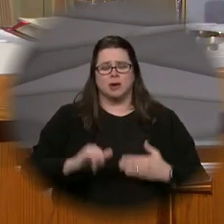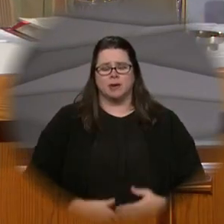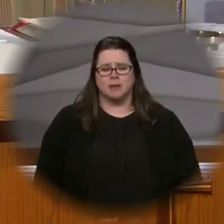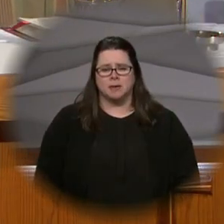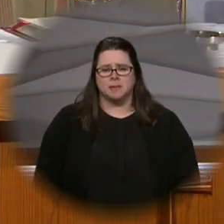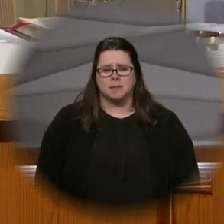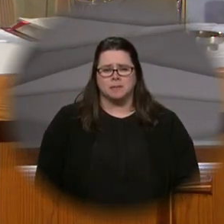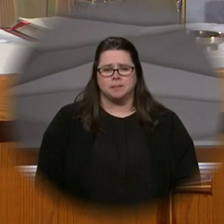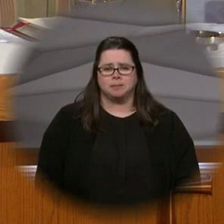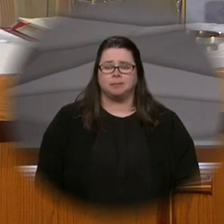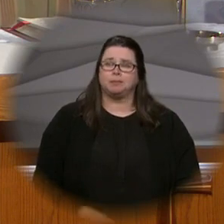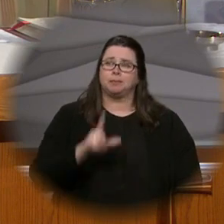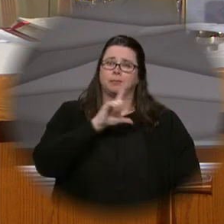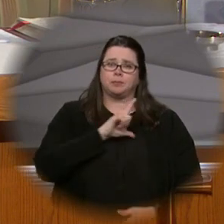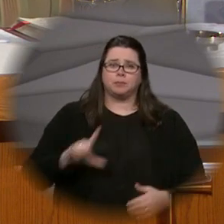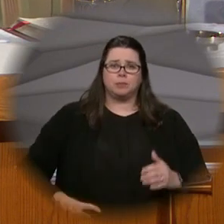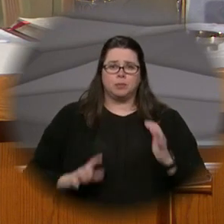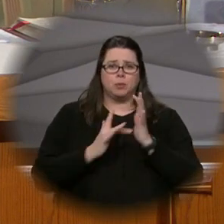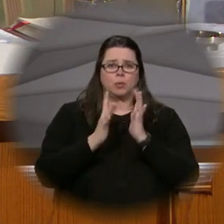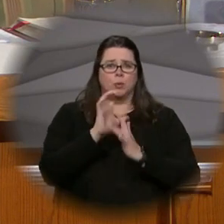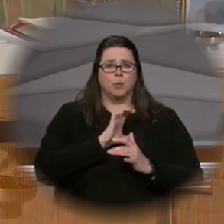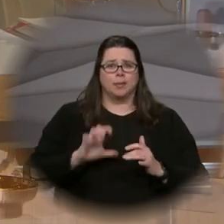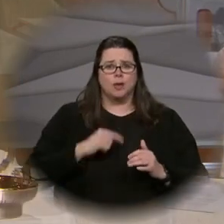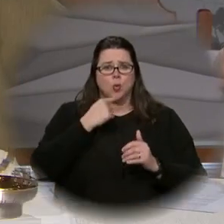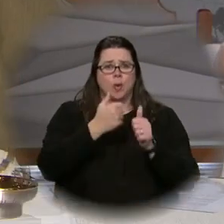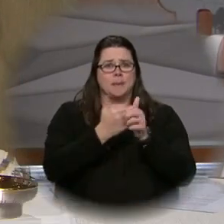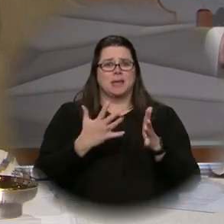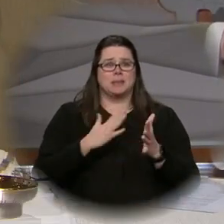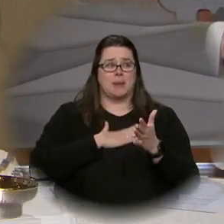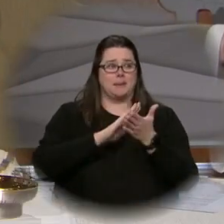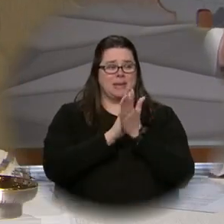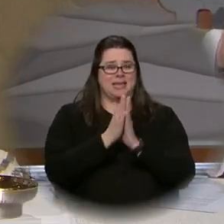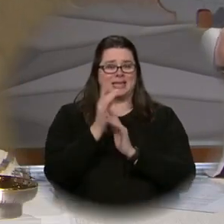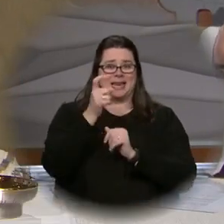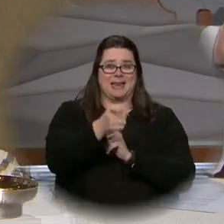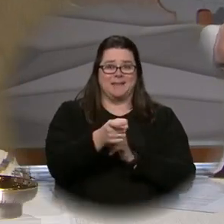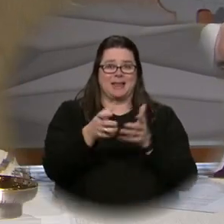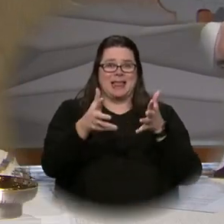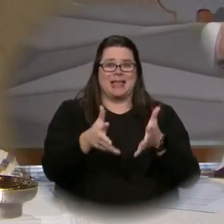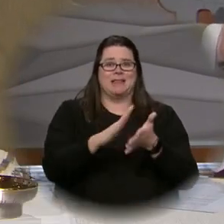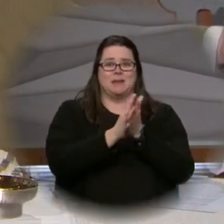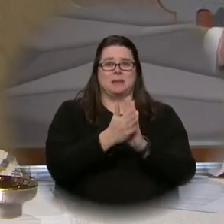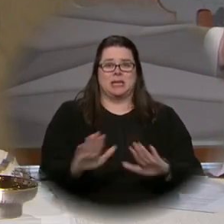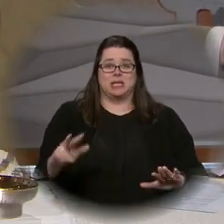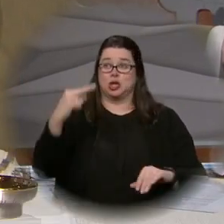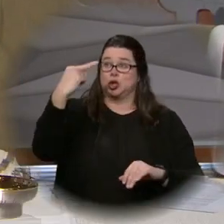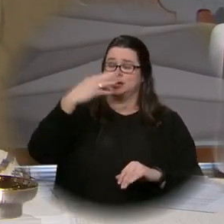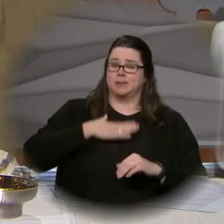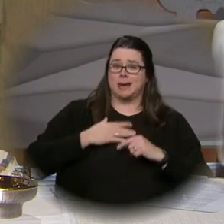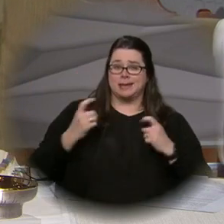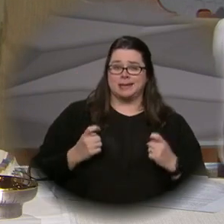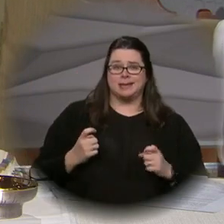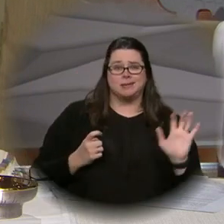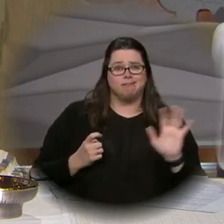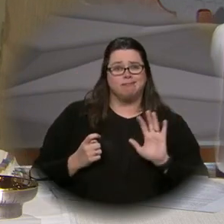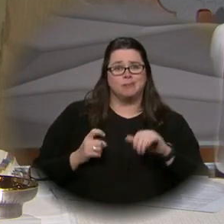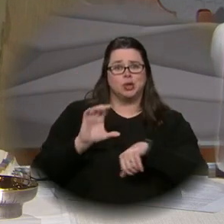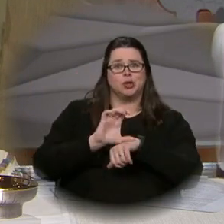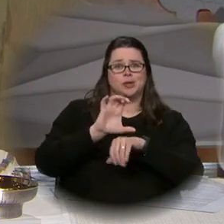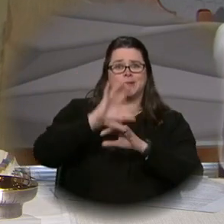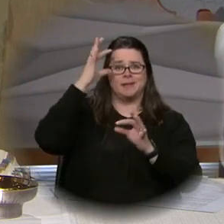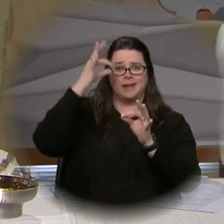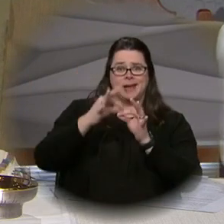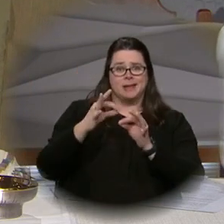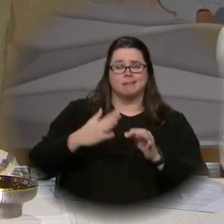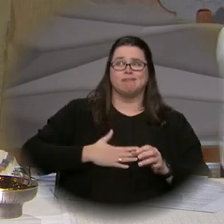and forever. Lord Jesus Christ, you said to your apostles, "Peace I leave you, my peace I give you." Look not on our sins, but on the faith of your